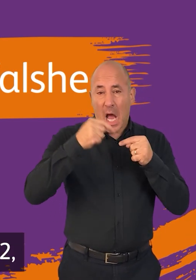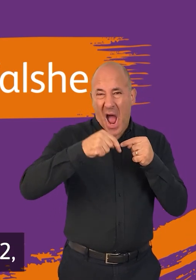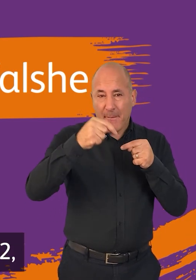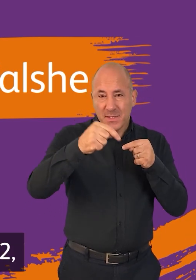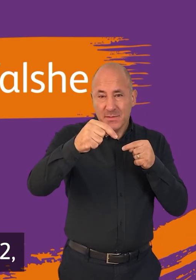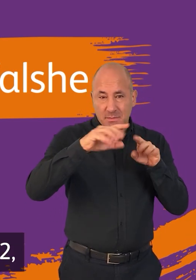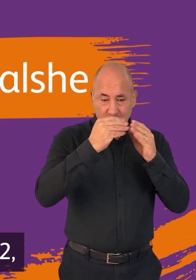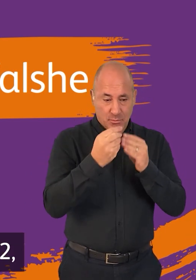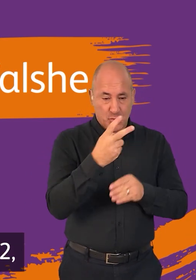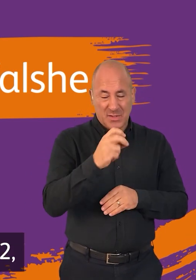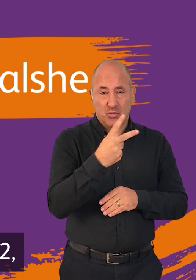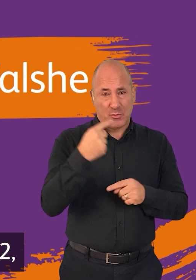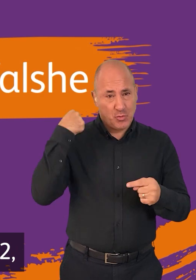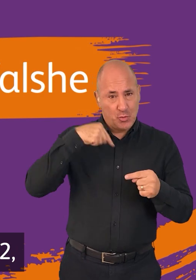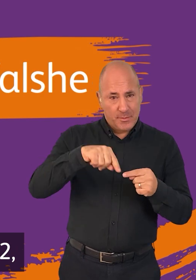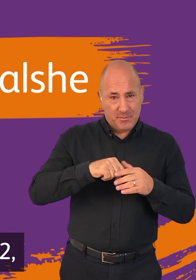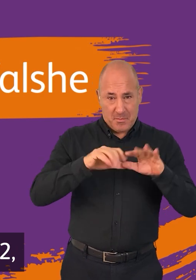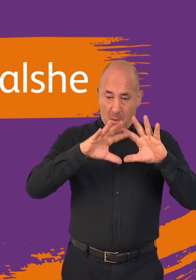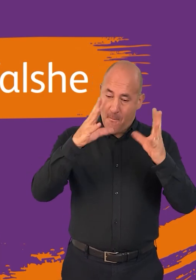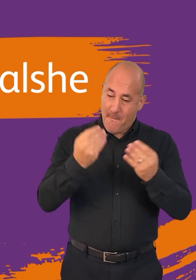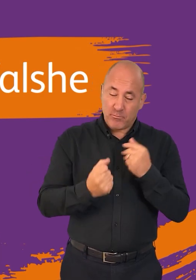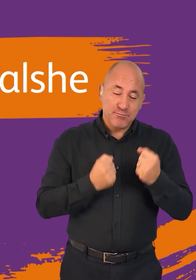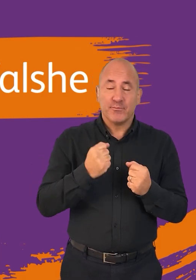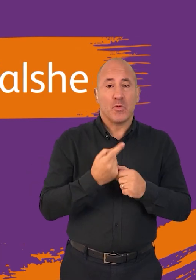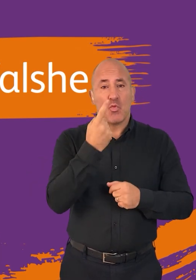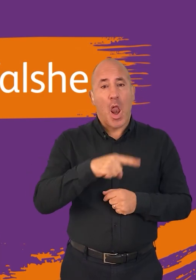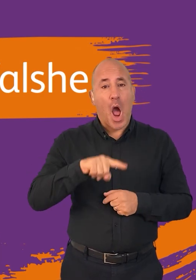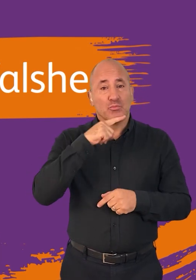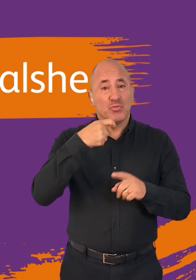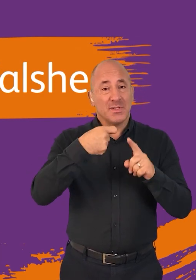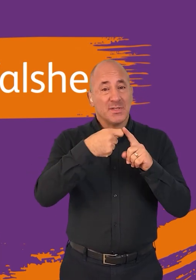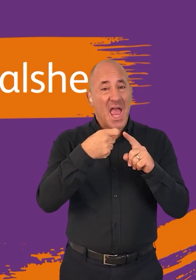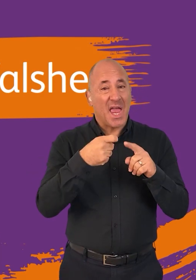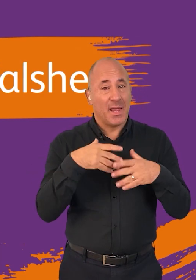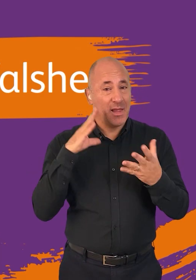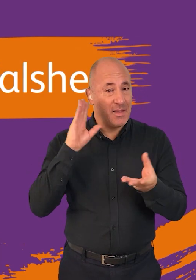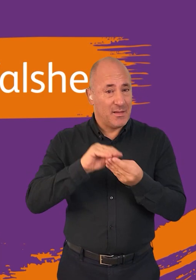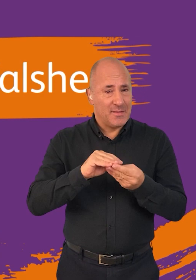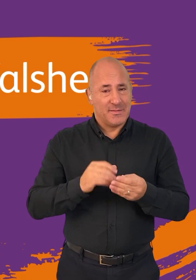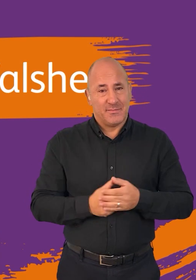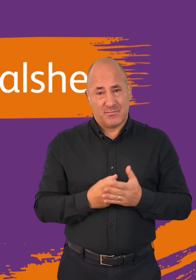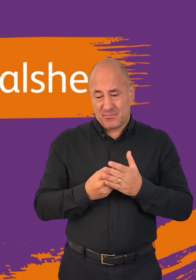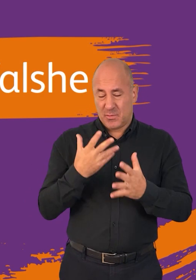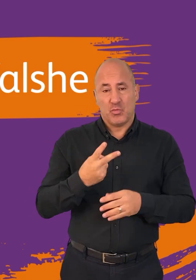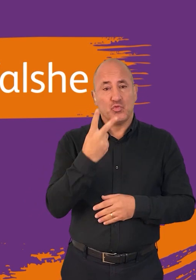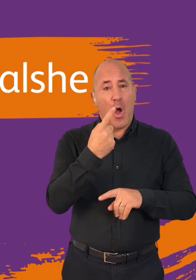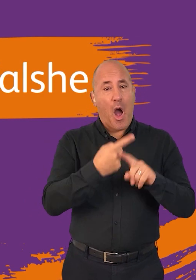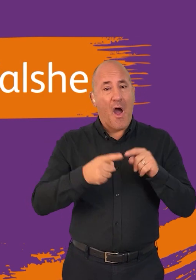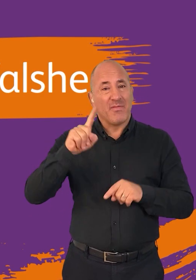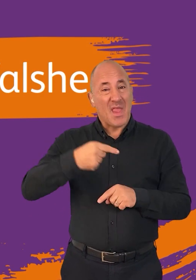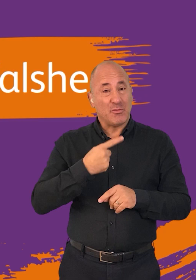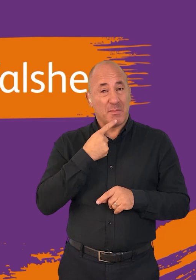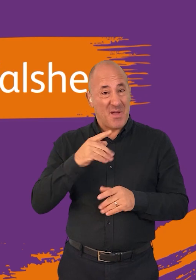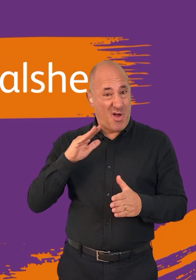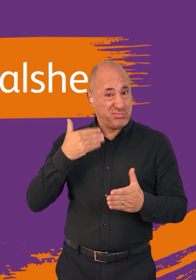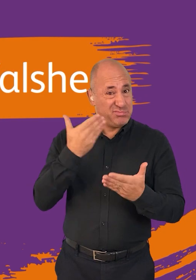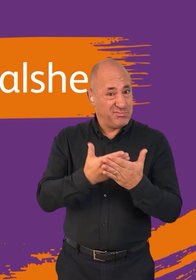kilometres 20 times in 2022, running a total of 100 kilometres. He has raised